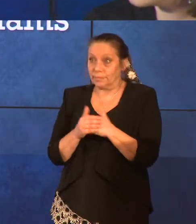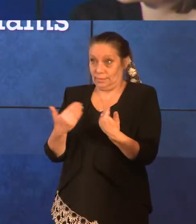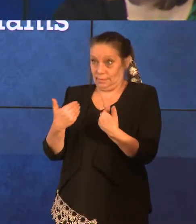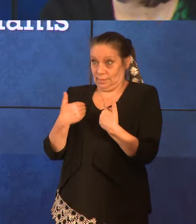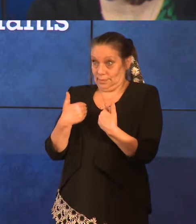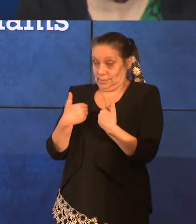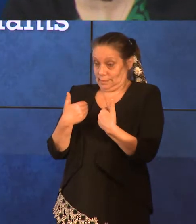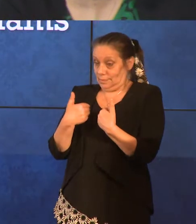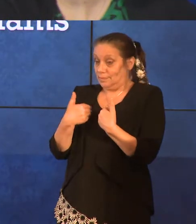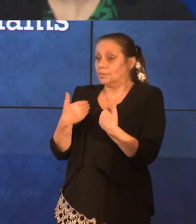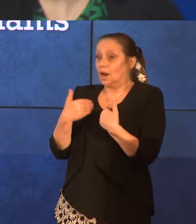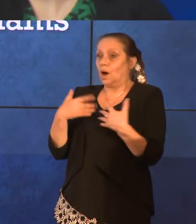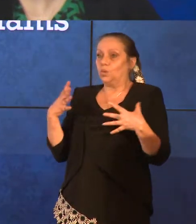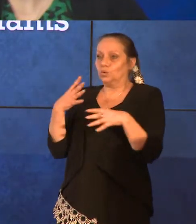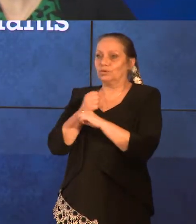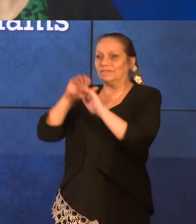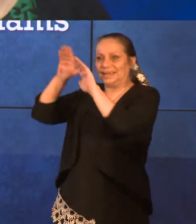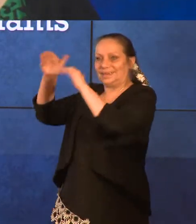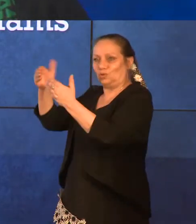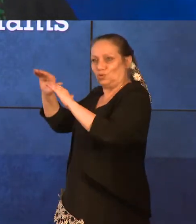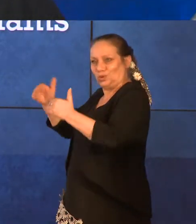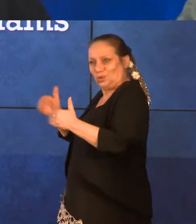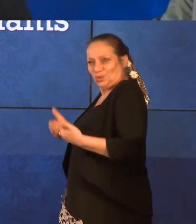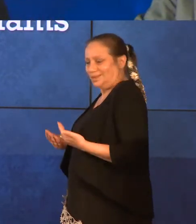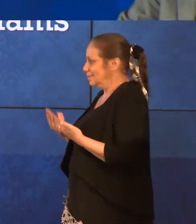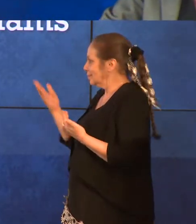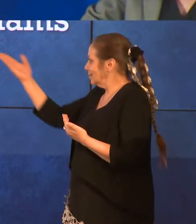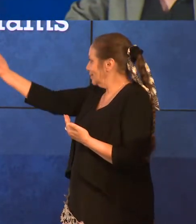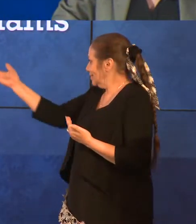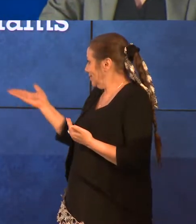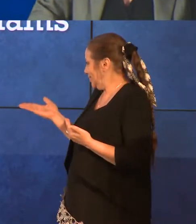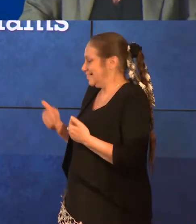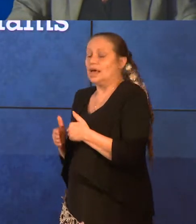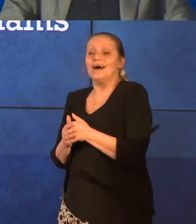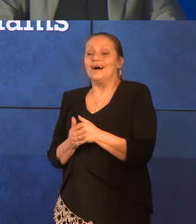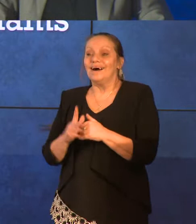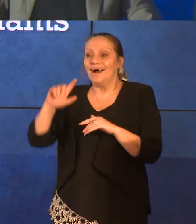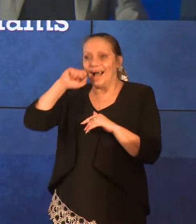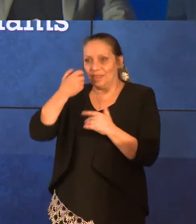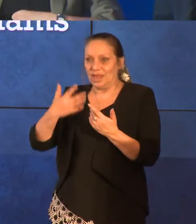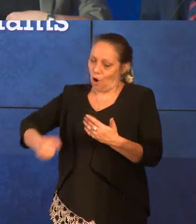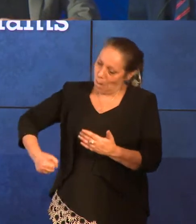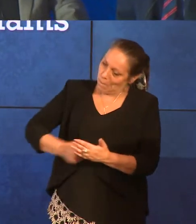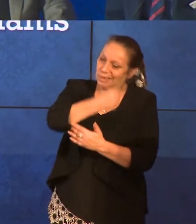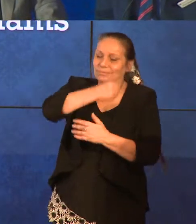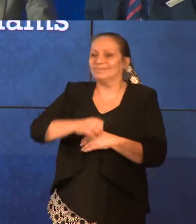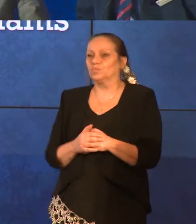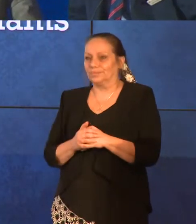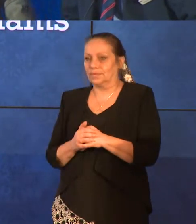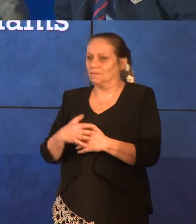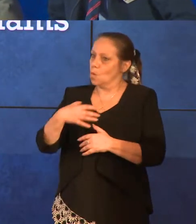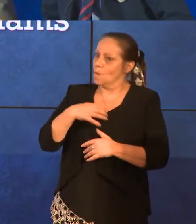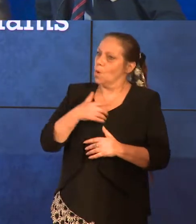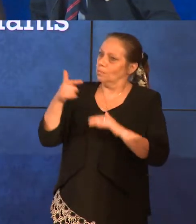I'll just briefly introduce the participants, and then I'll hand them over to them to